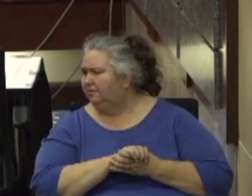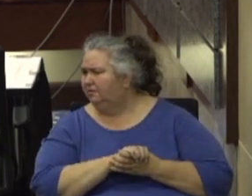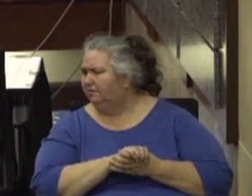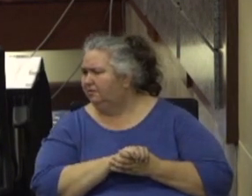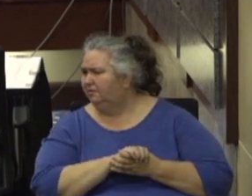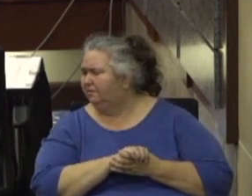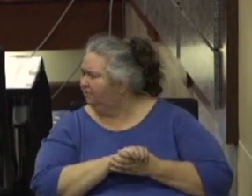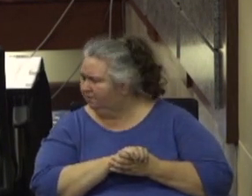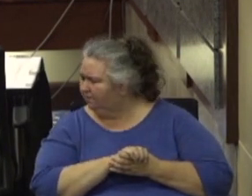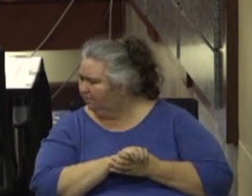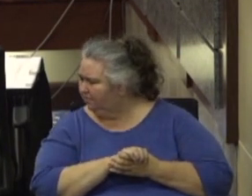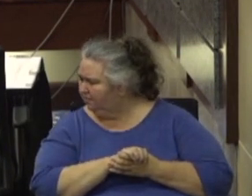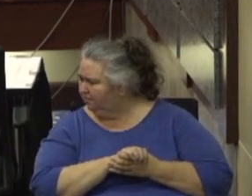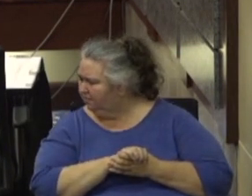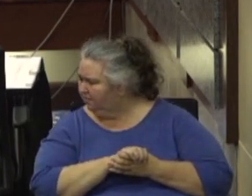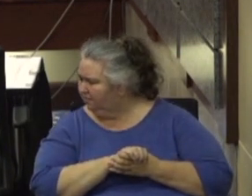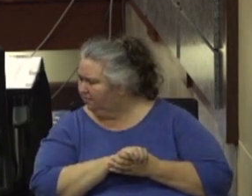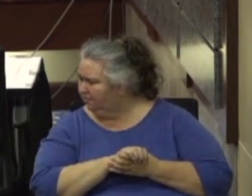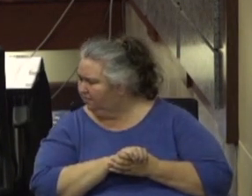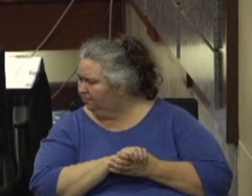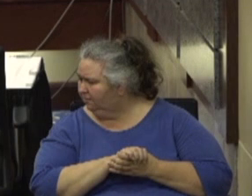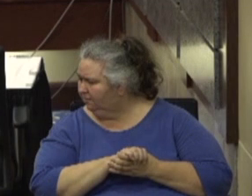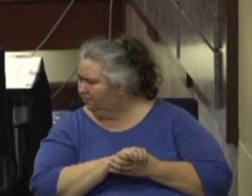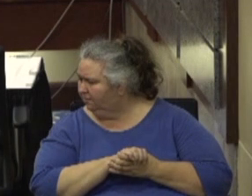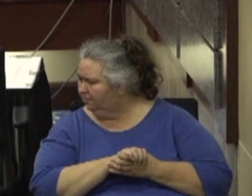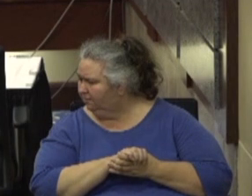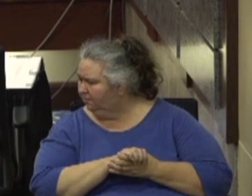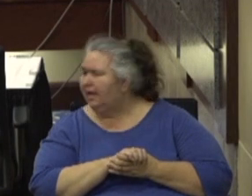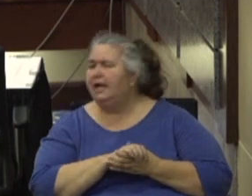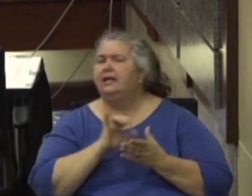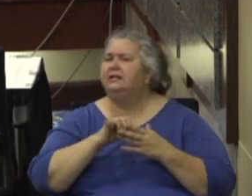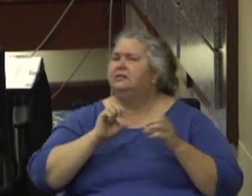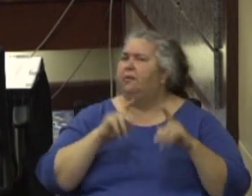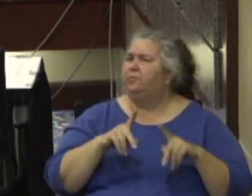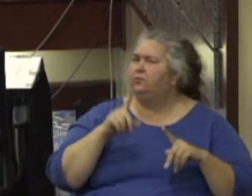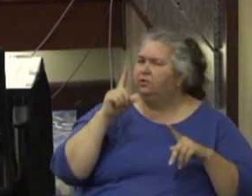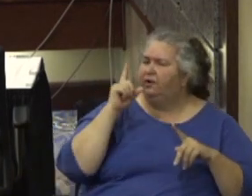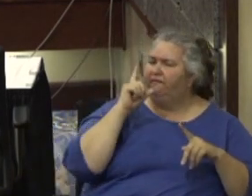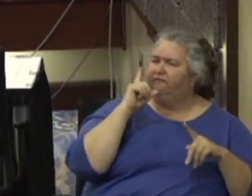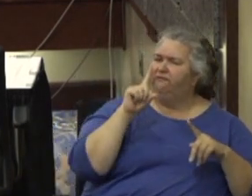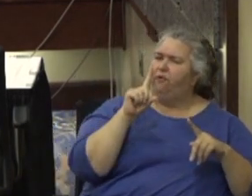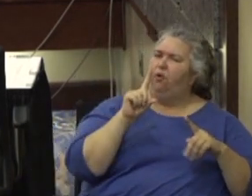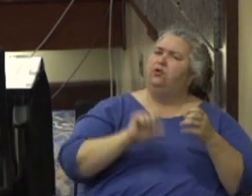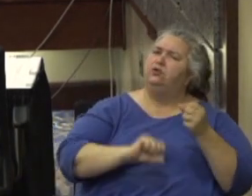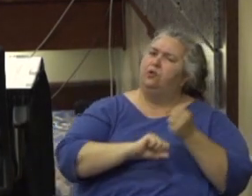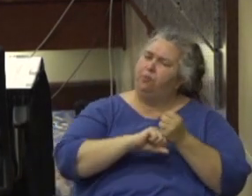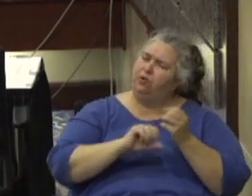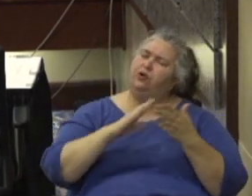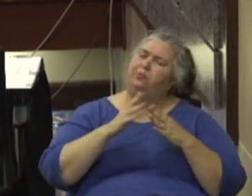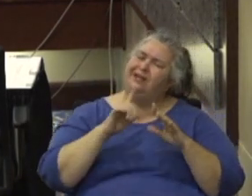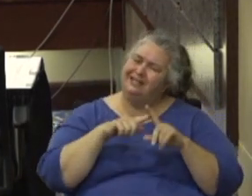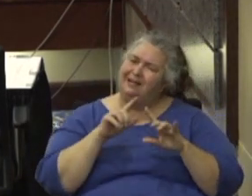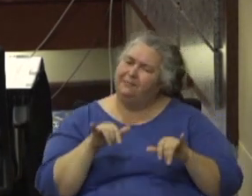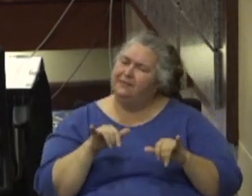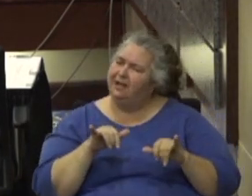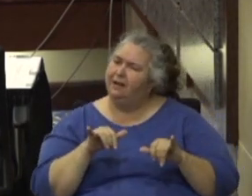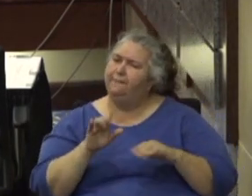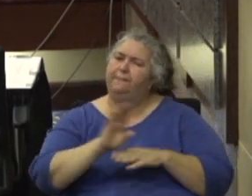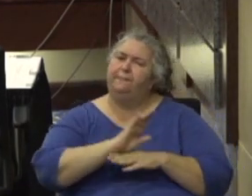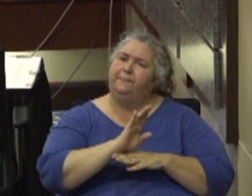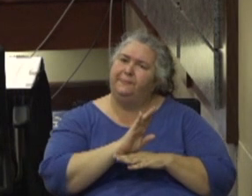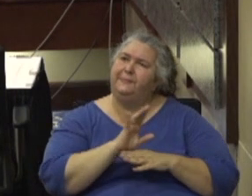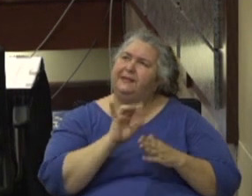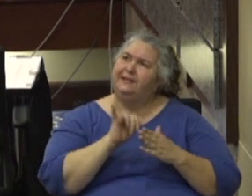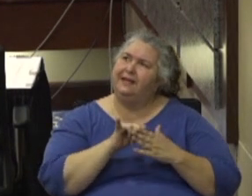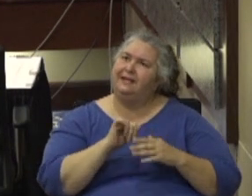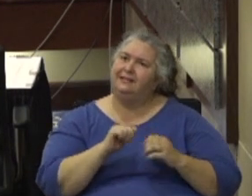to be supported, but also it's an opportunity for us to support the community at the same time. Businesses can